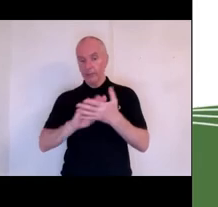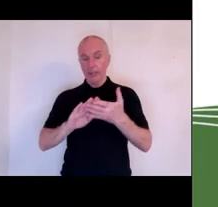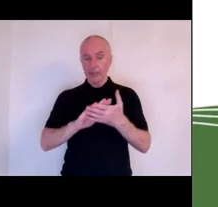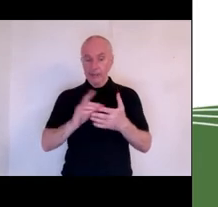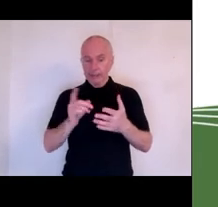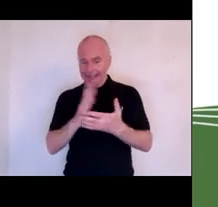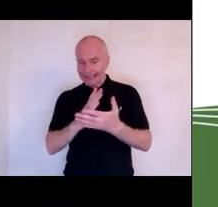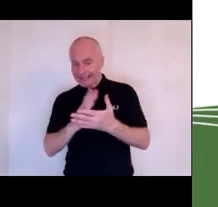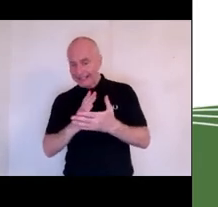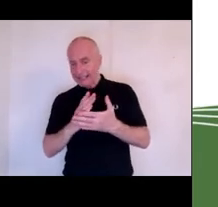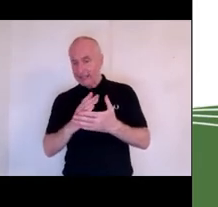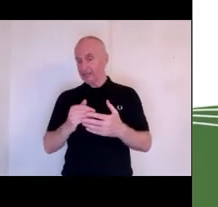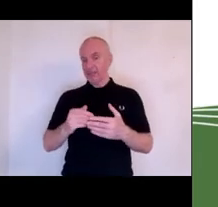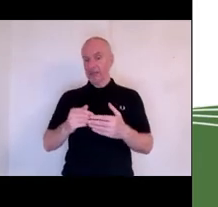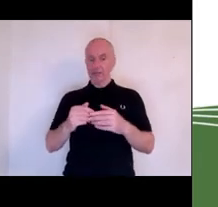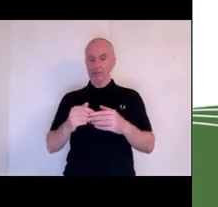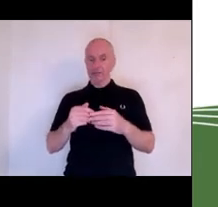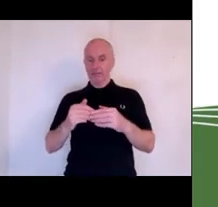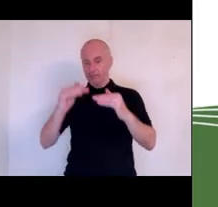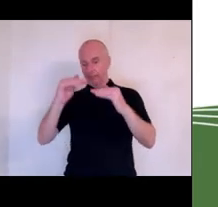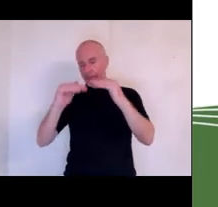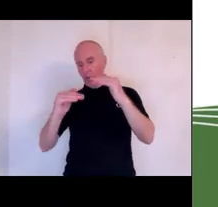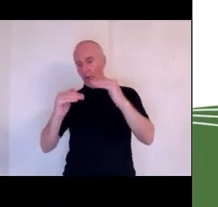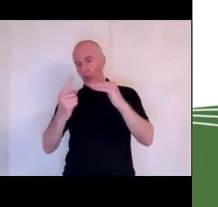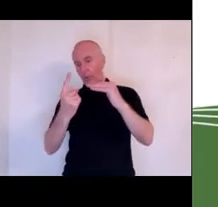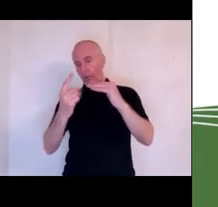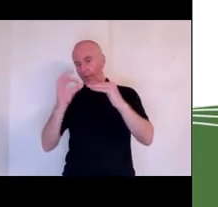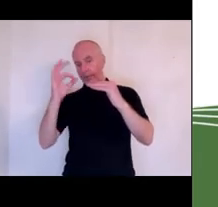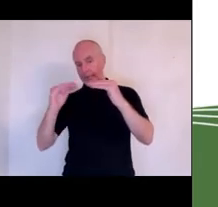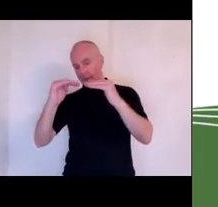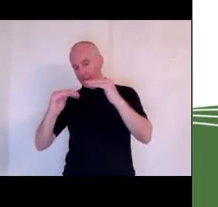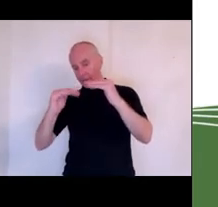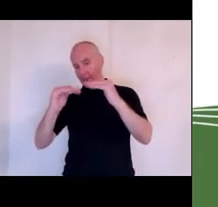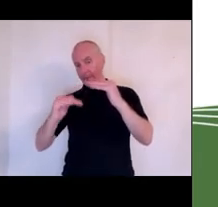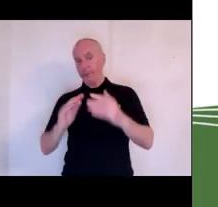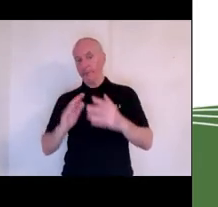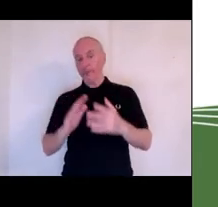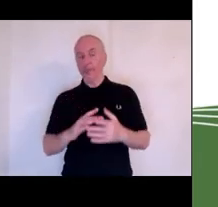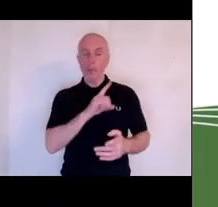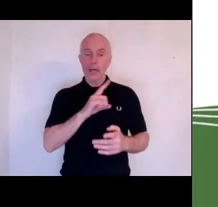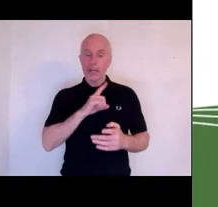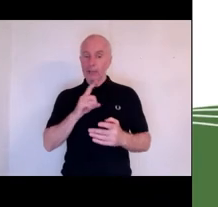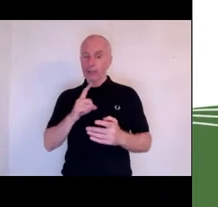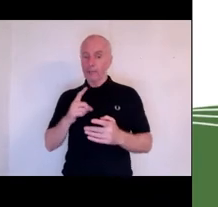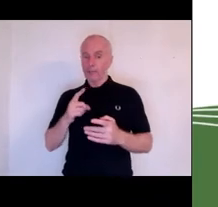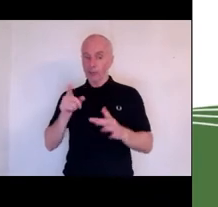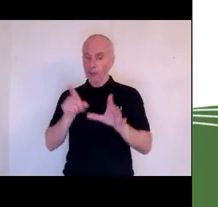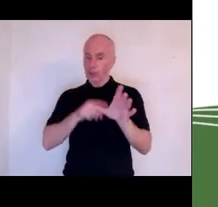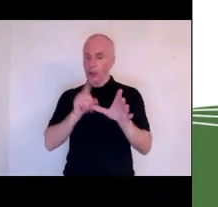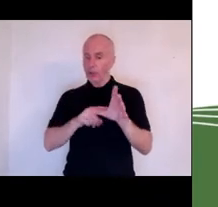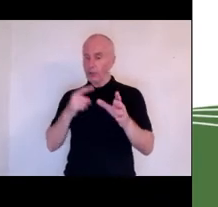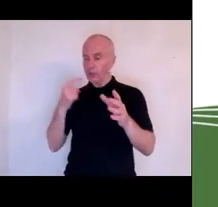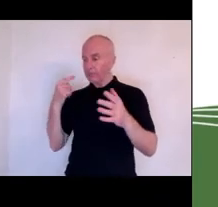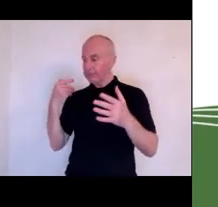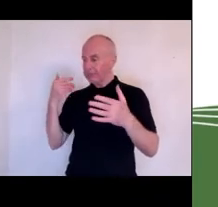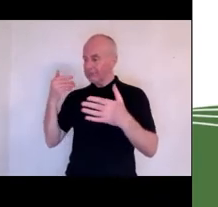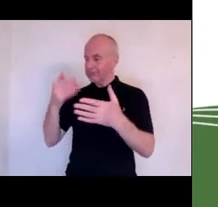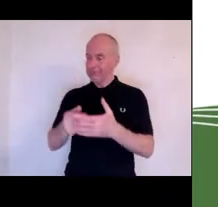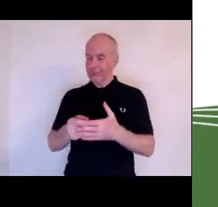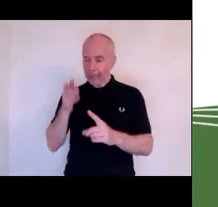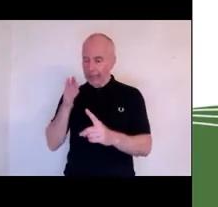Because over many, many years, we've been going through this process of identifying, measuring, compiling,